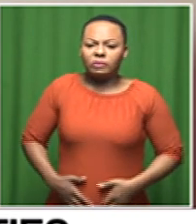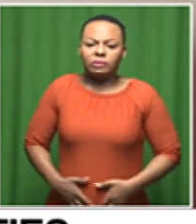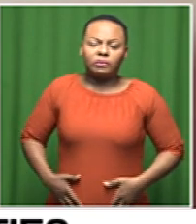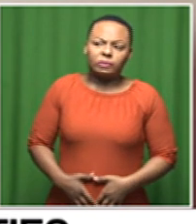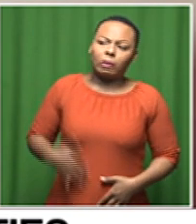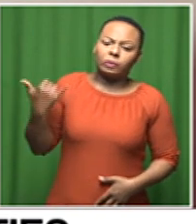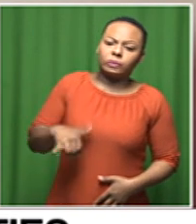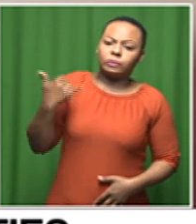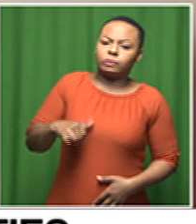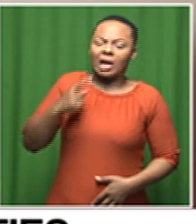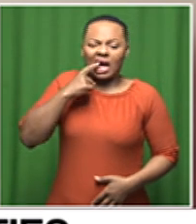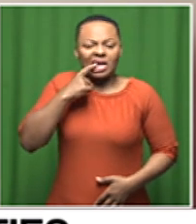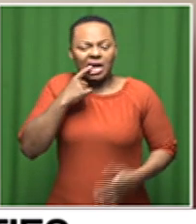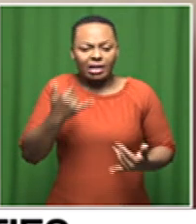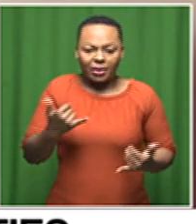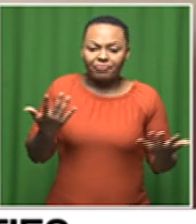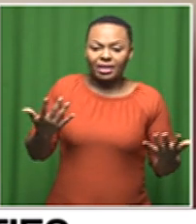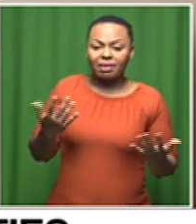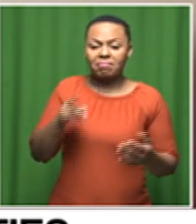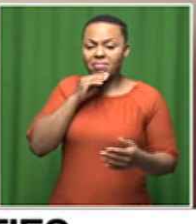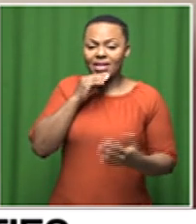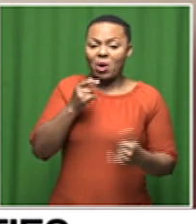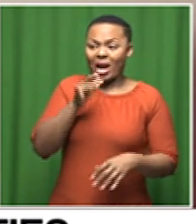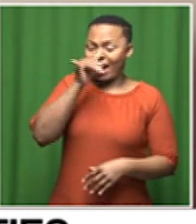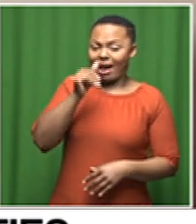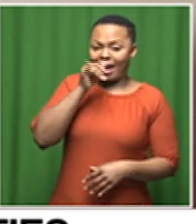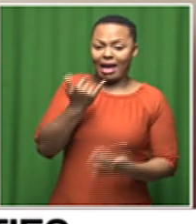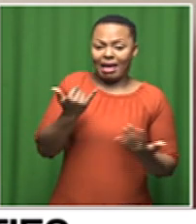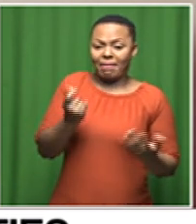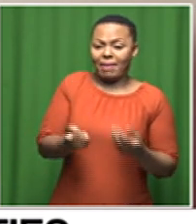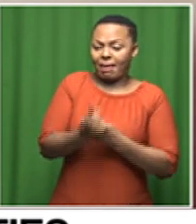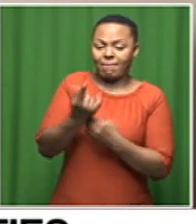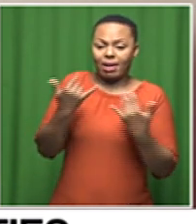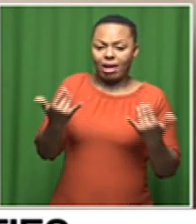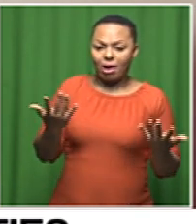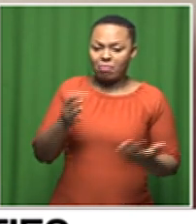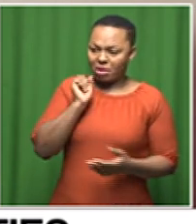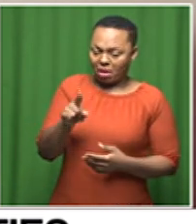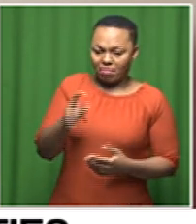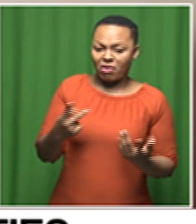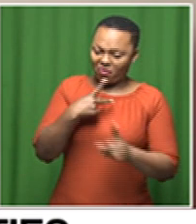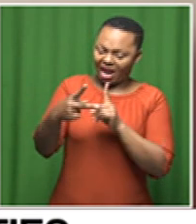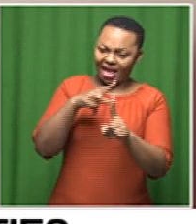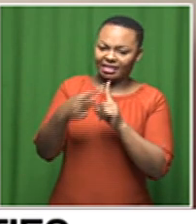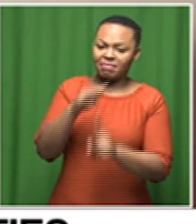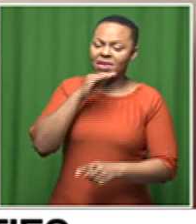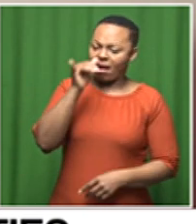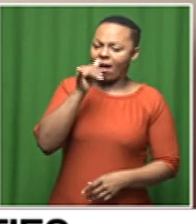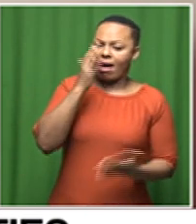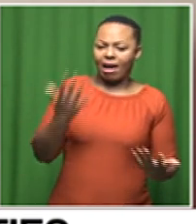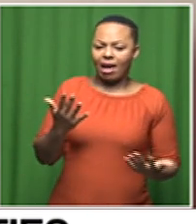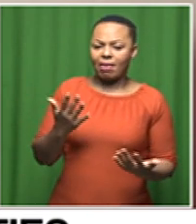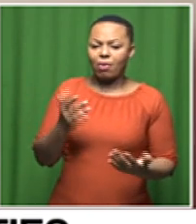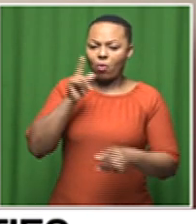right in South Africa now it's a crime. So it's bad the way it's happening. The obstructive violence that is happening towards